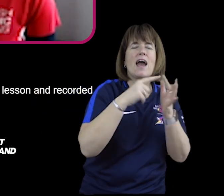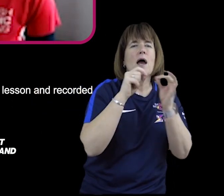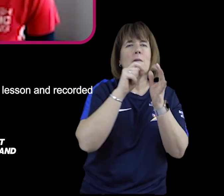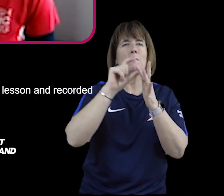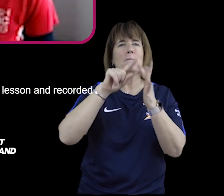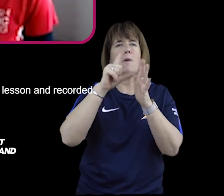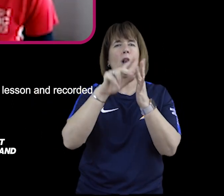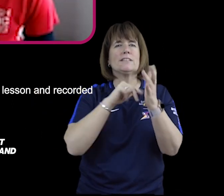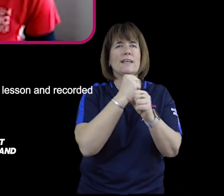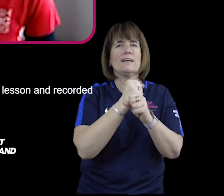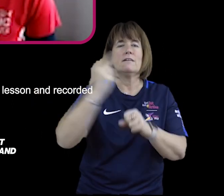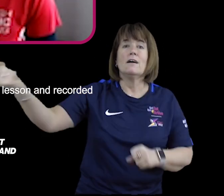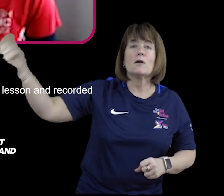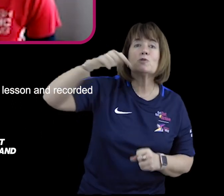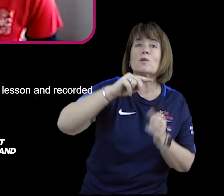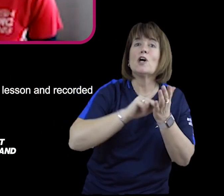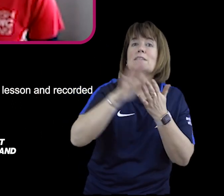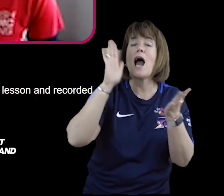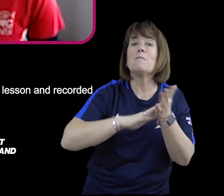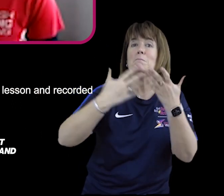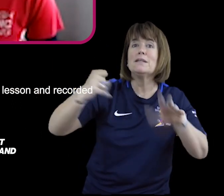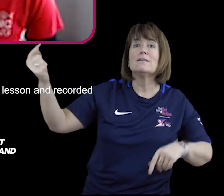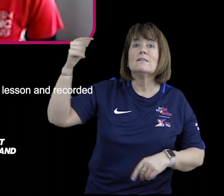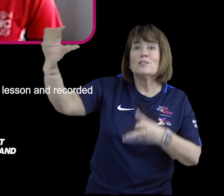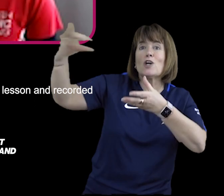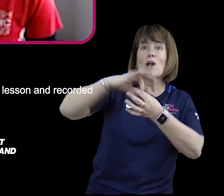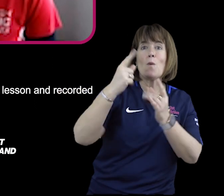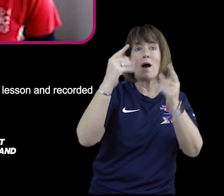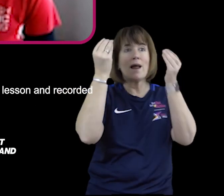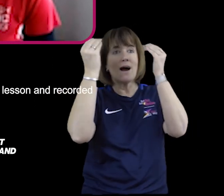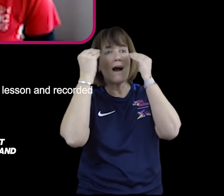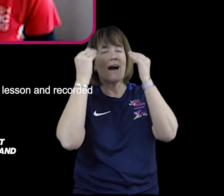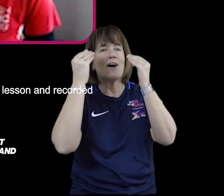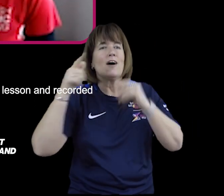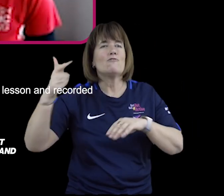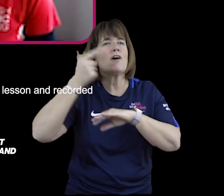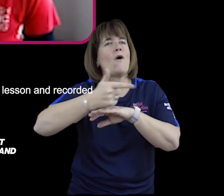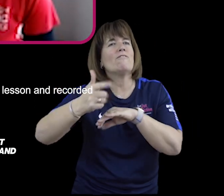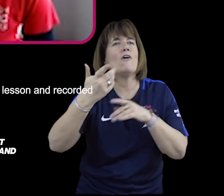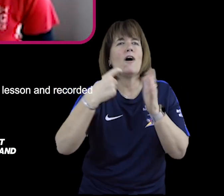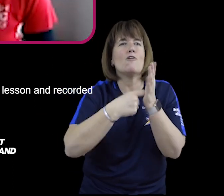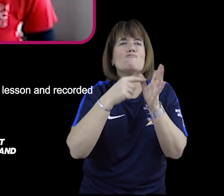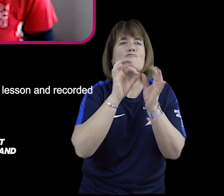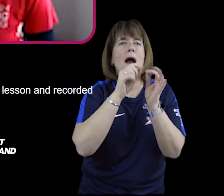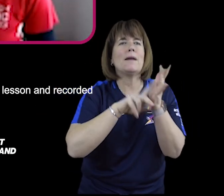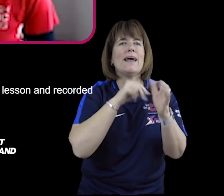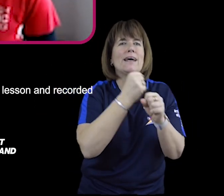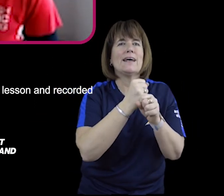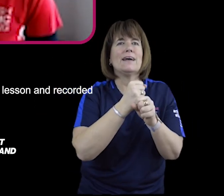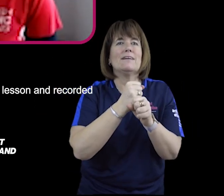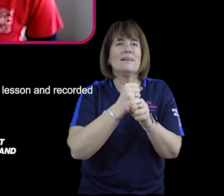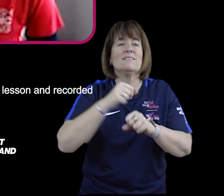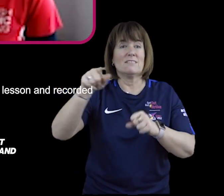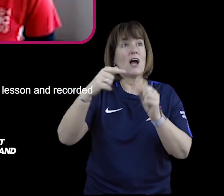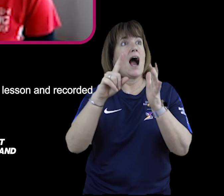well that actually Claire Balding came to Nottingham and she joined in one lesson and recorded it for Ramblings, which is still on iPlayer